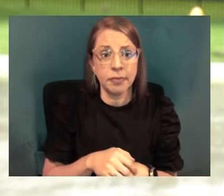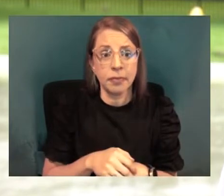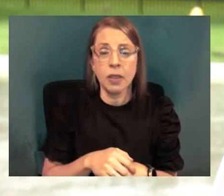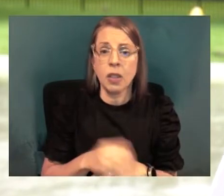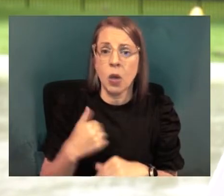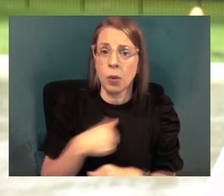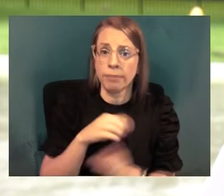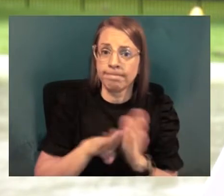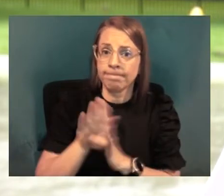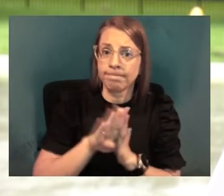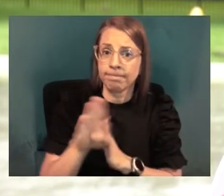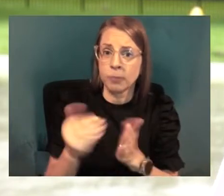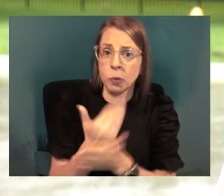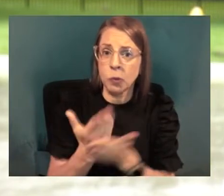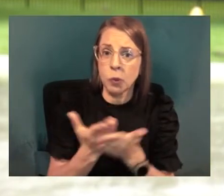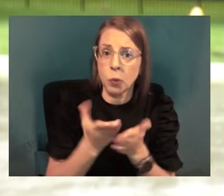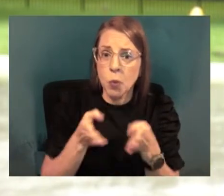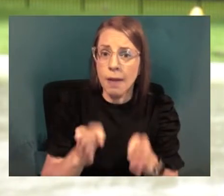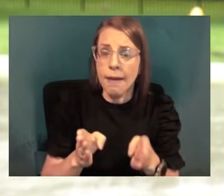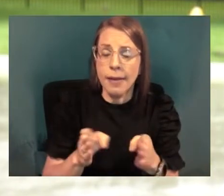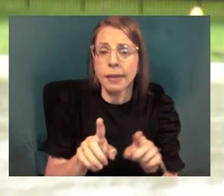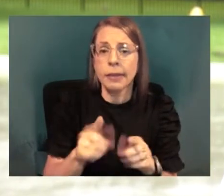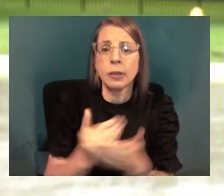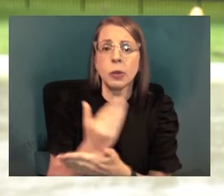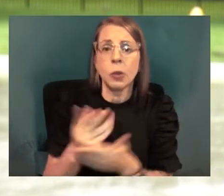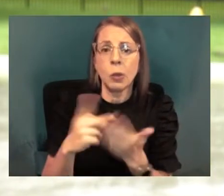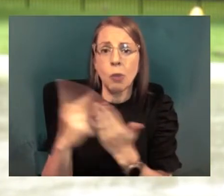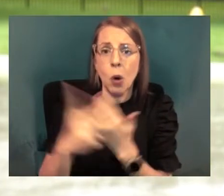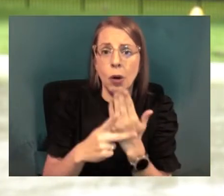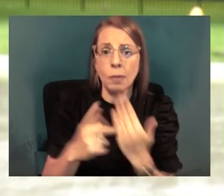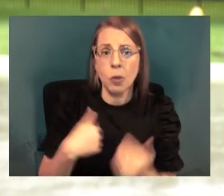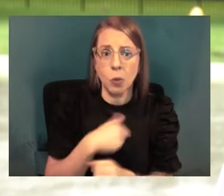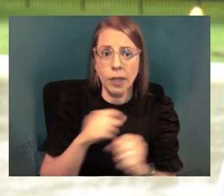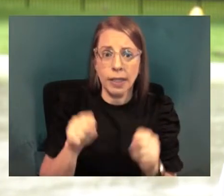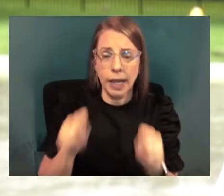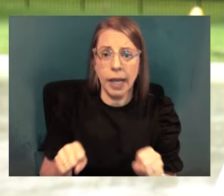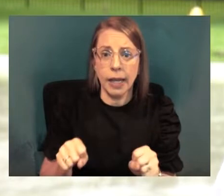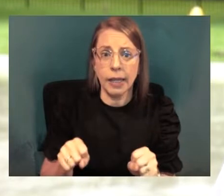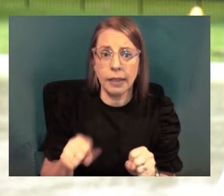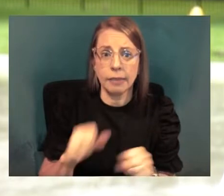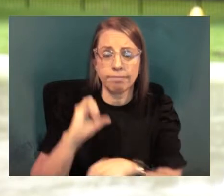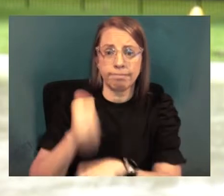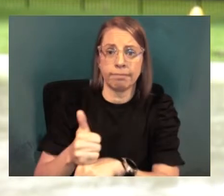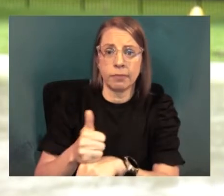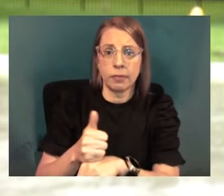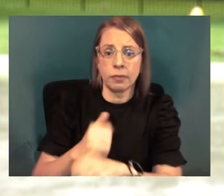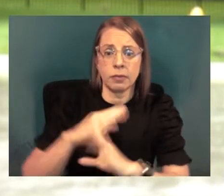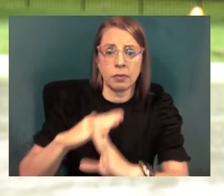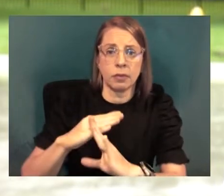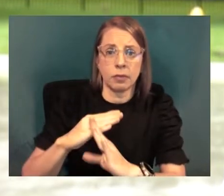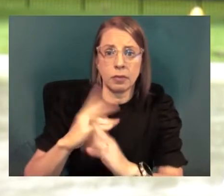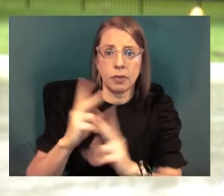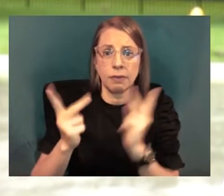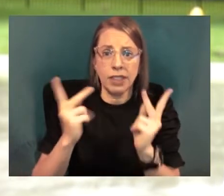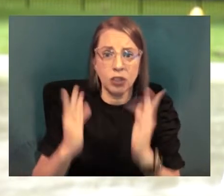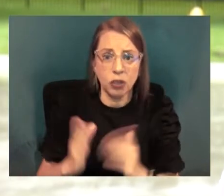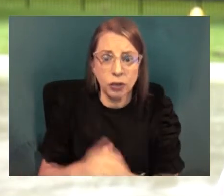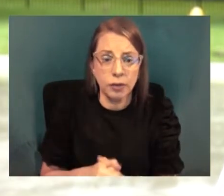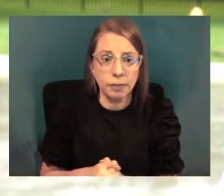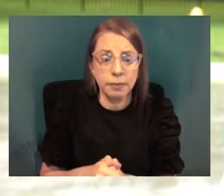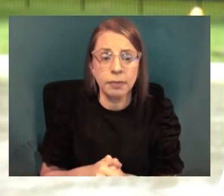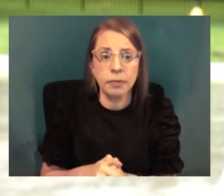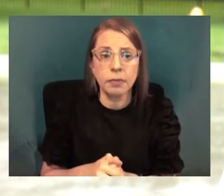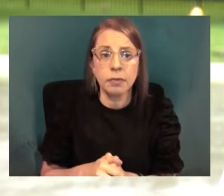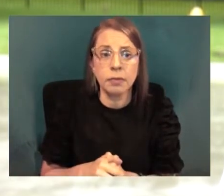and new programs that we could do to protect our citizens and visitors. So a few that we're really proud of, with